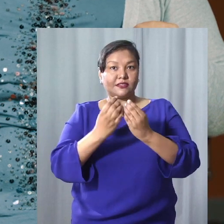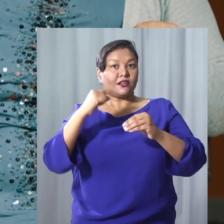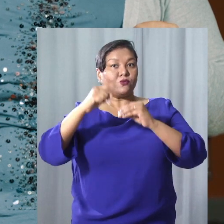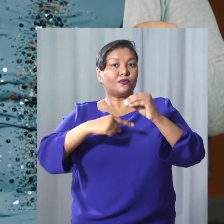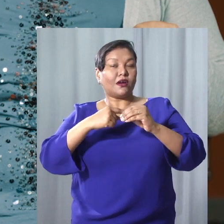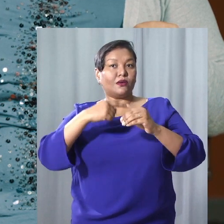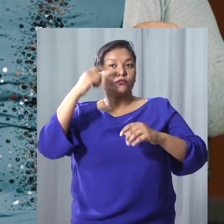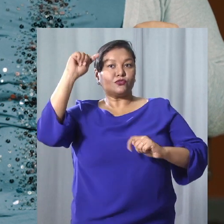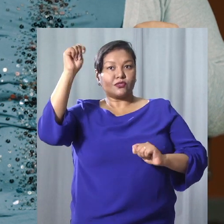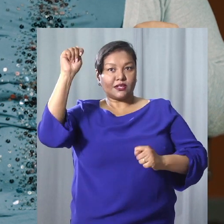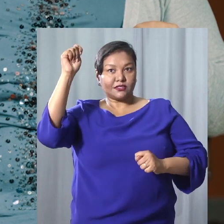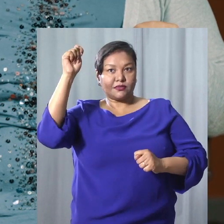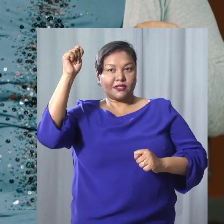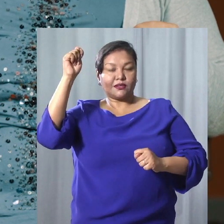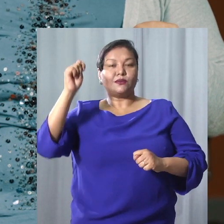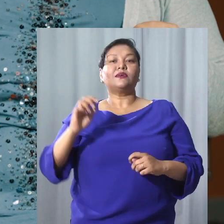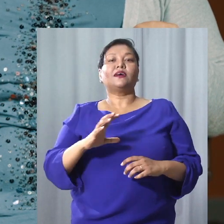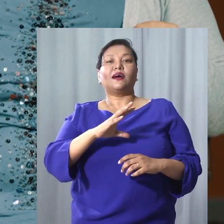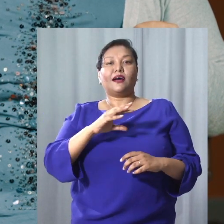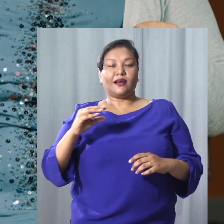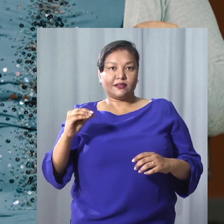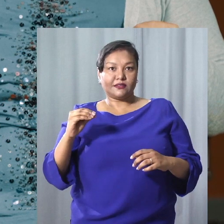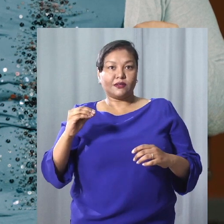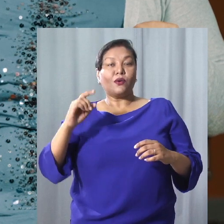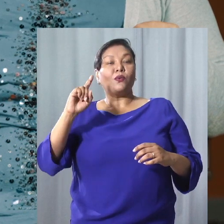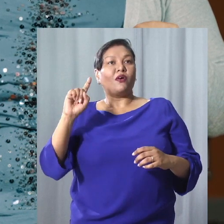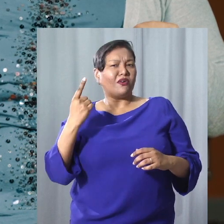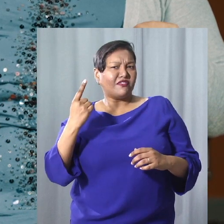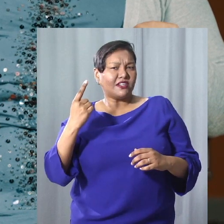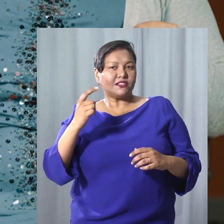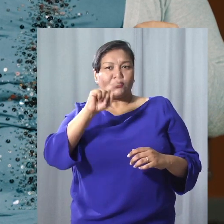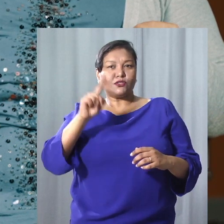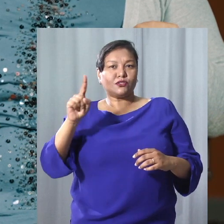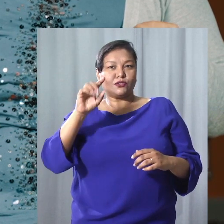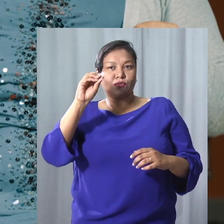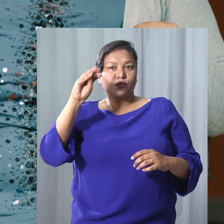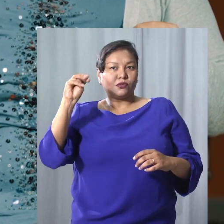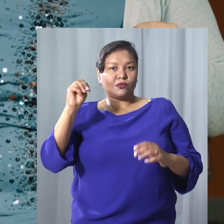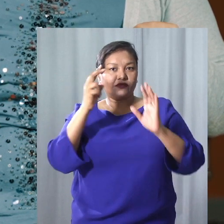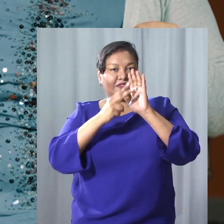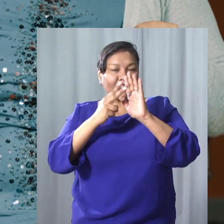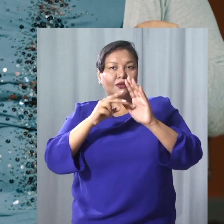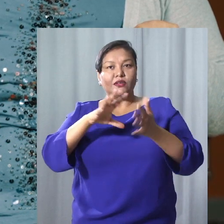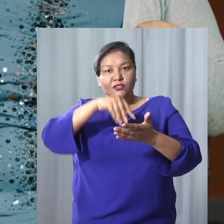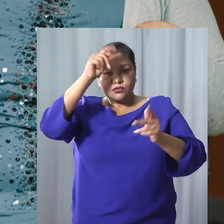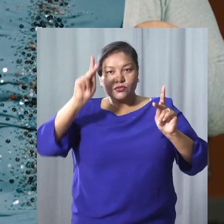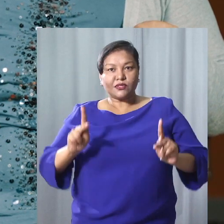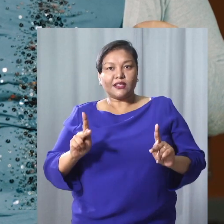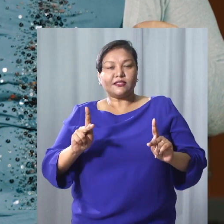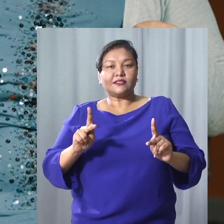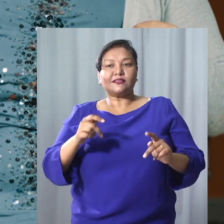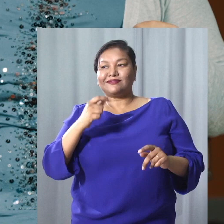classes, as I said, throughout Trinidad and Tobago. And one of our first Zoom students was